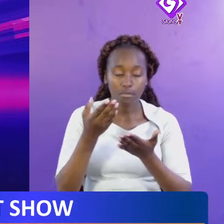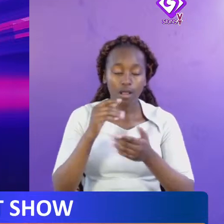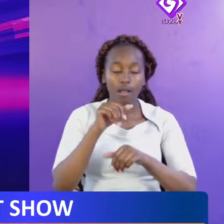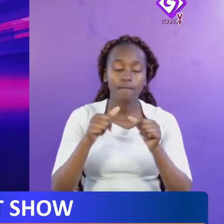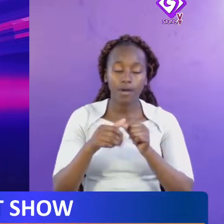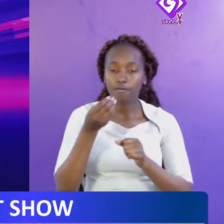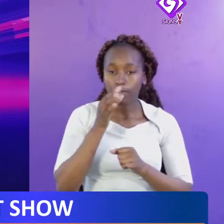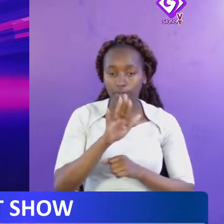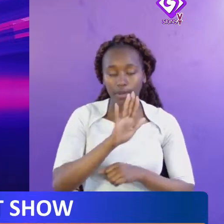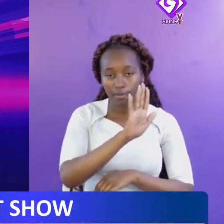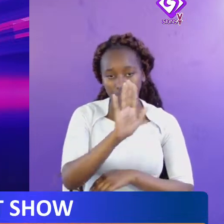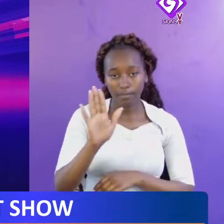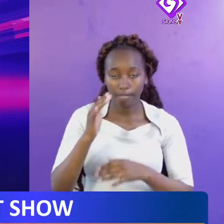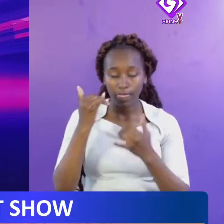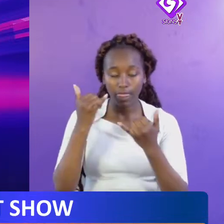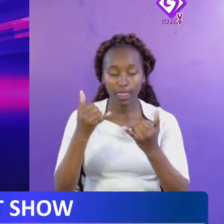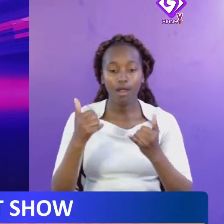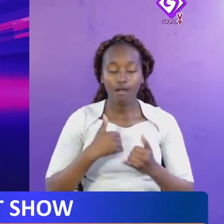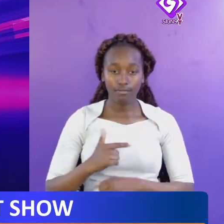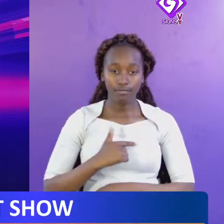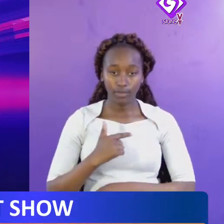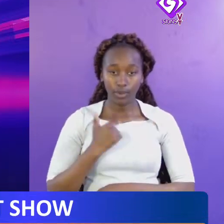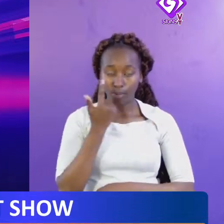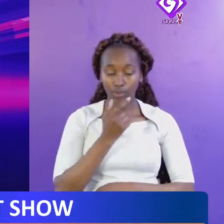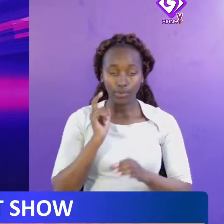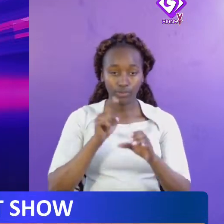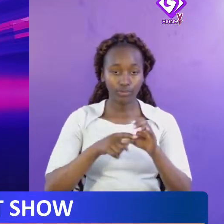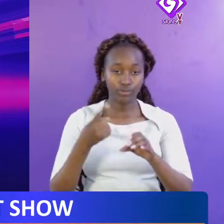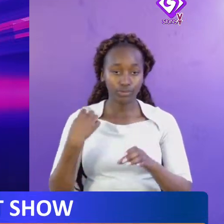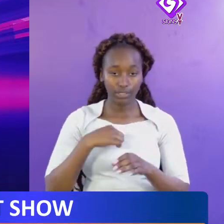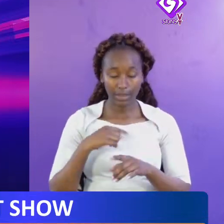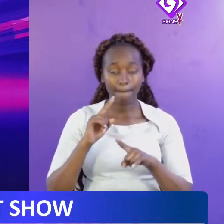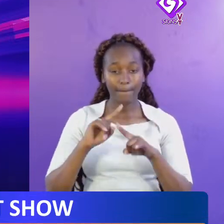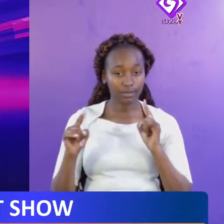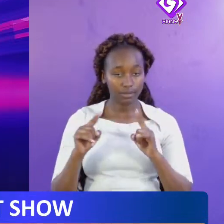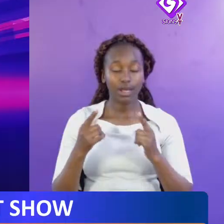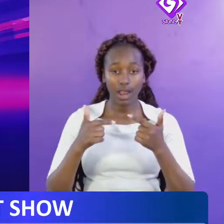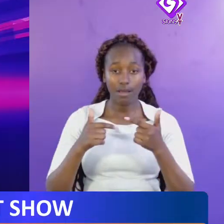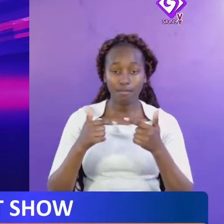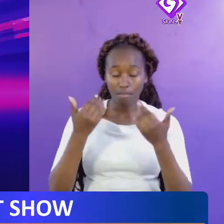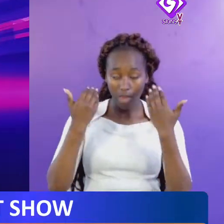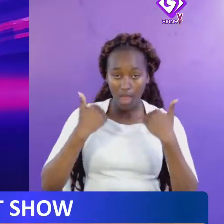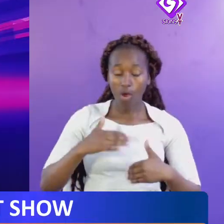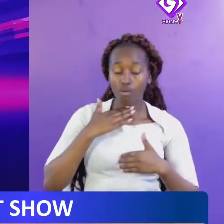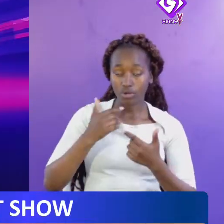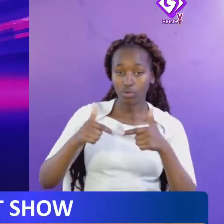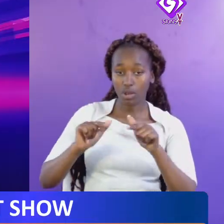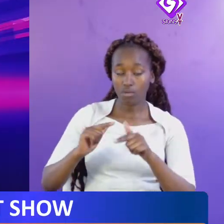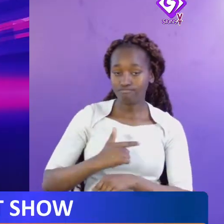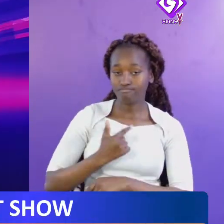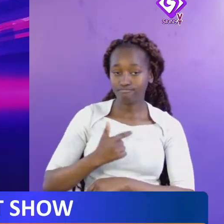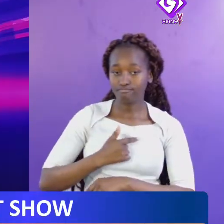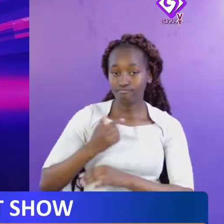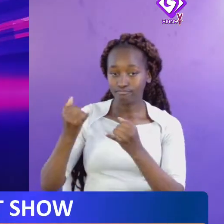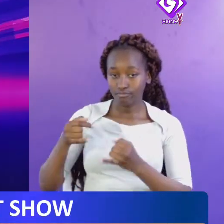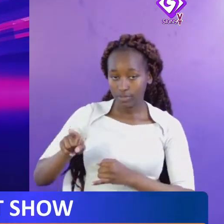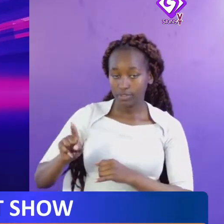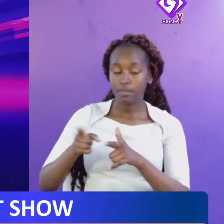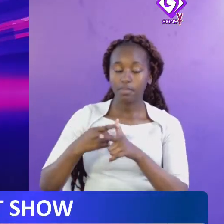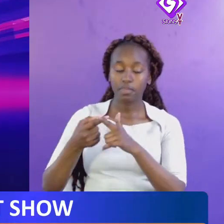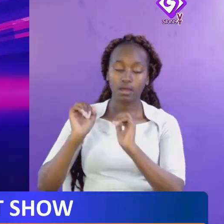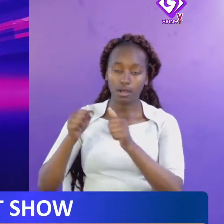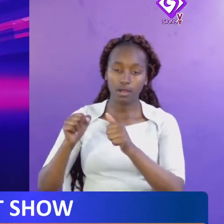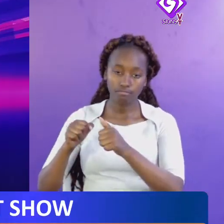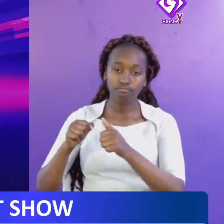have a guest this morning, and without further ado, I'll give our guest an opportunity to introduce himself and greet us